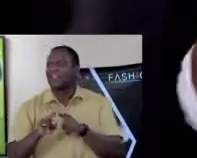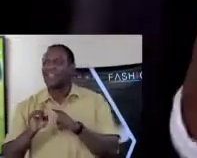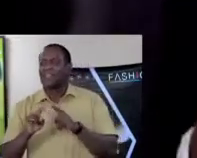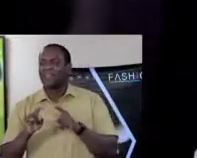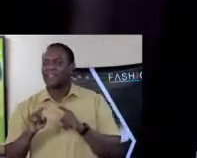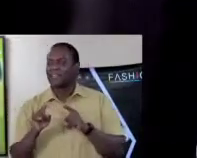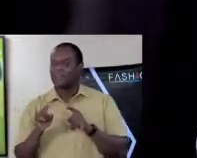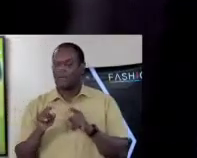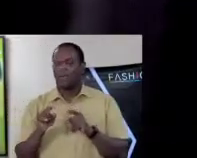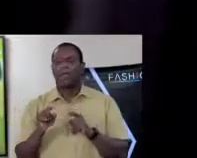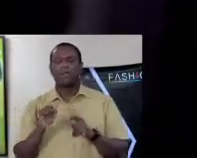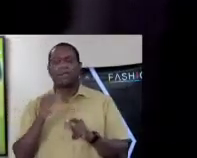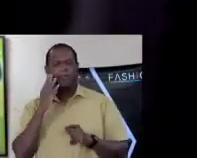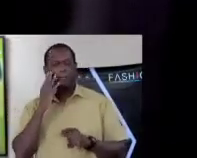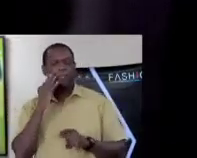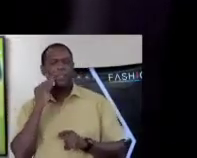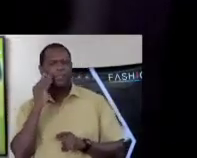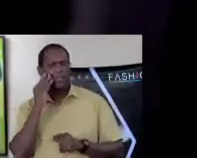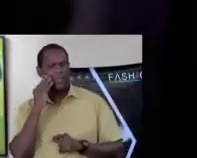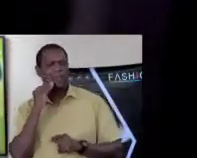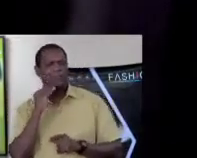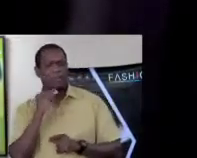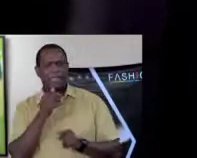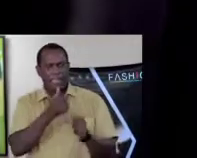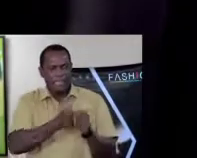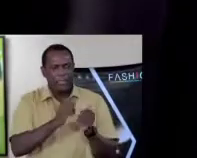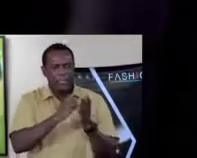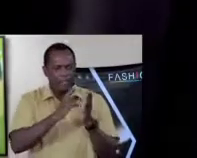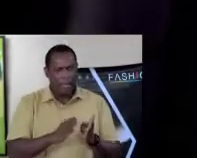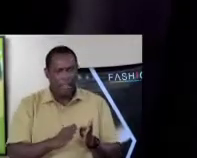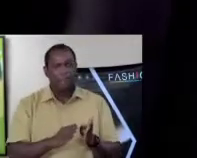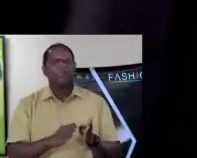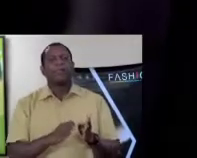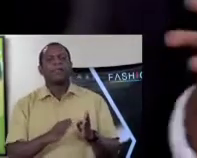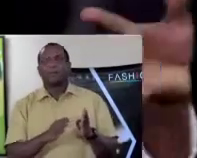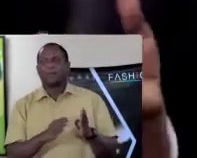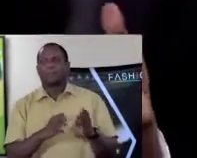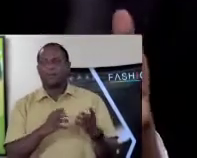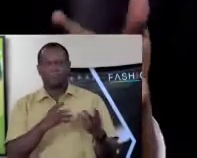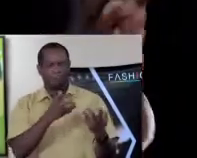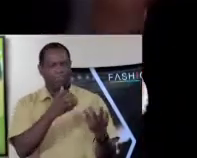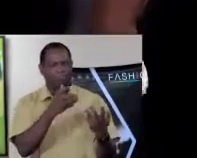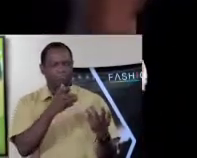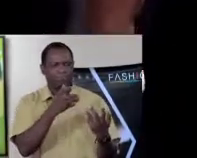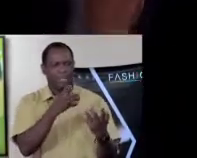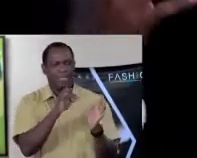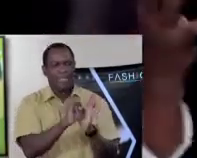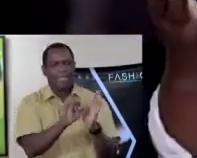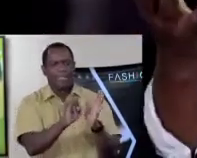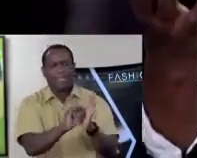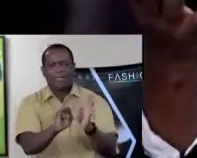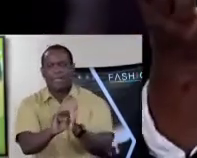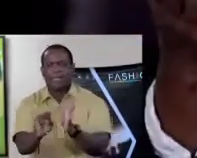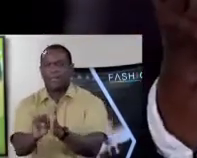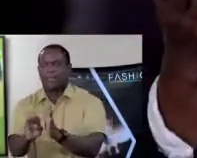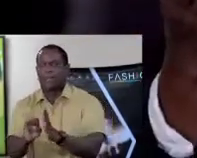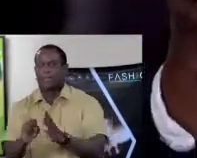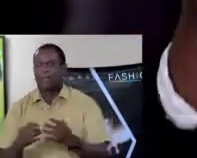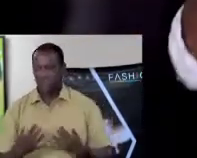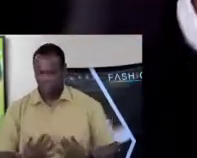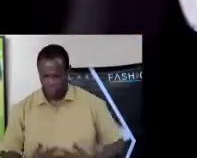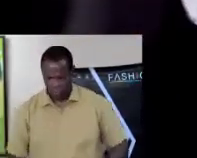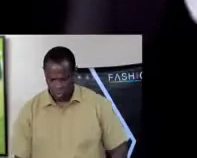experience per designer so that you can record in your brain, whether it's the full flare skirts had an Indocentric